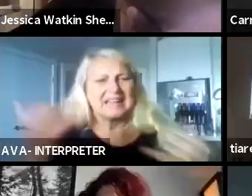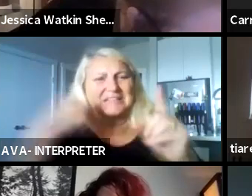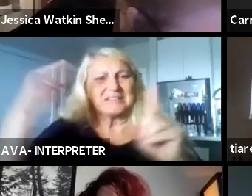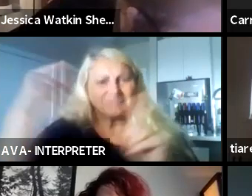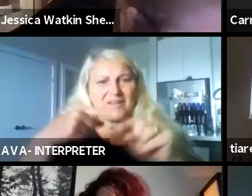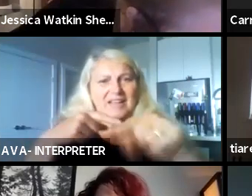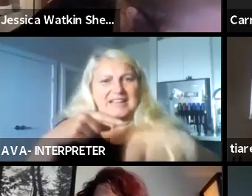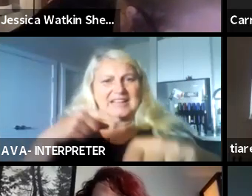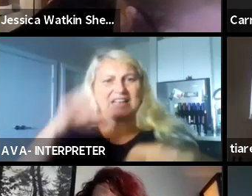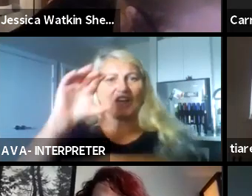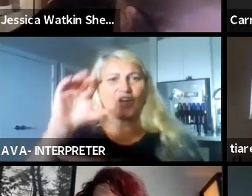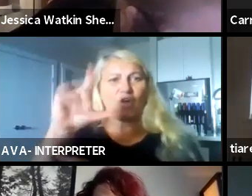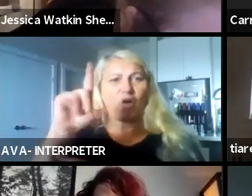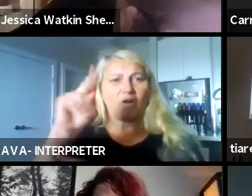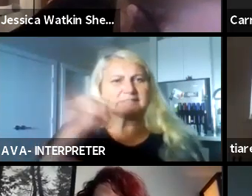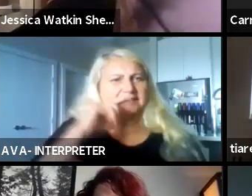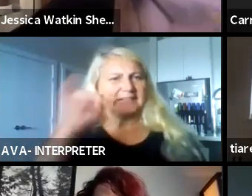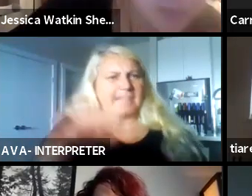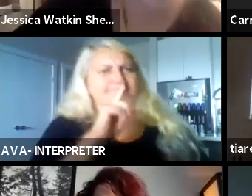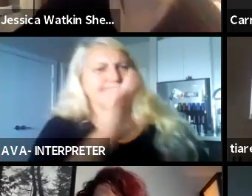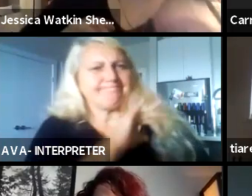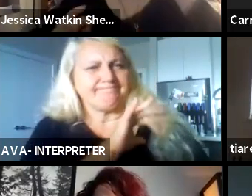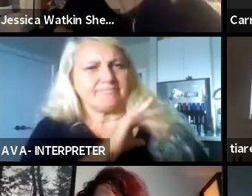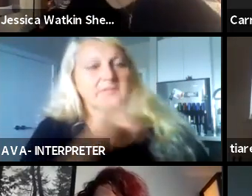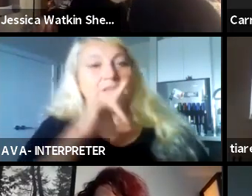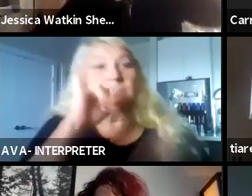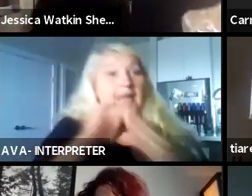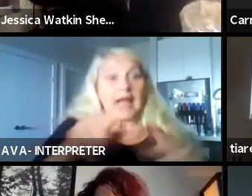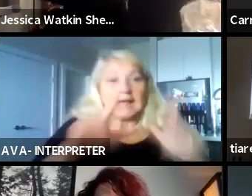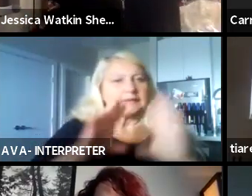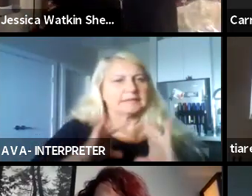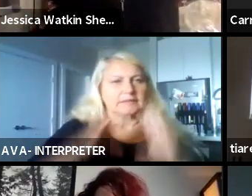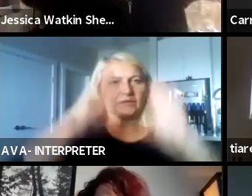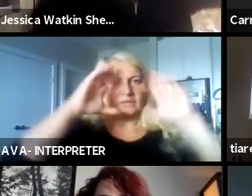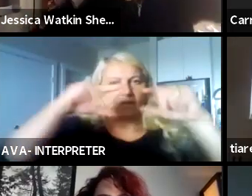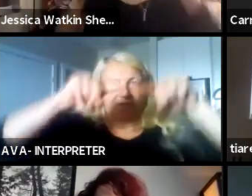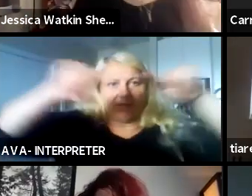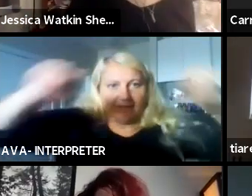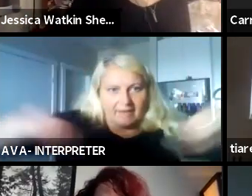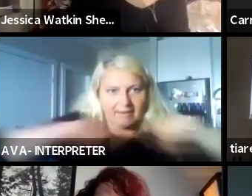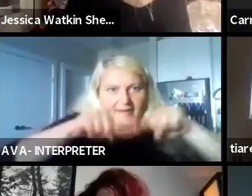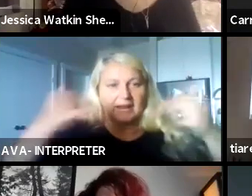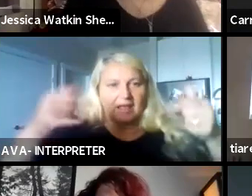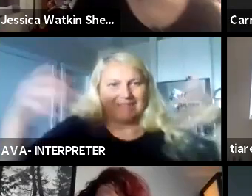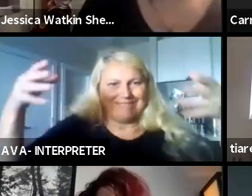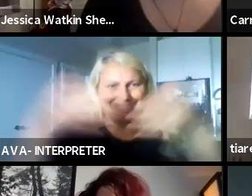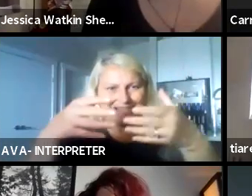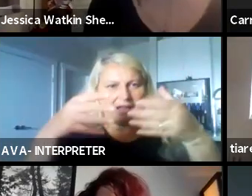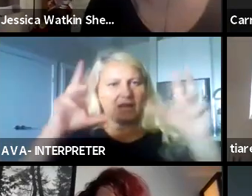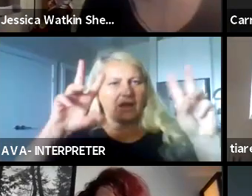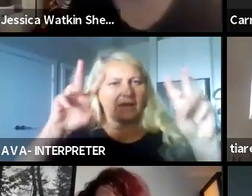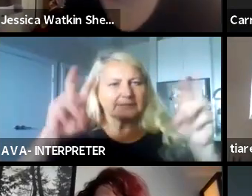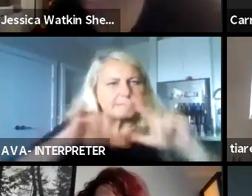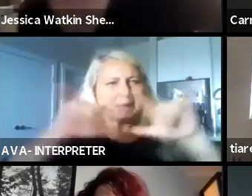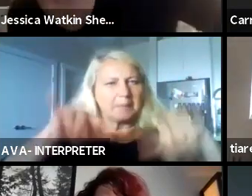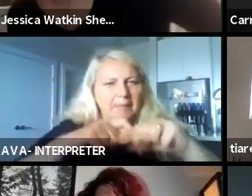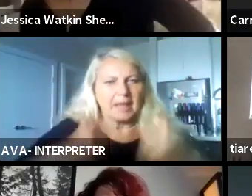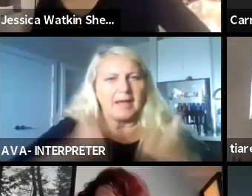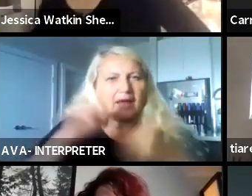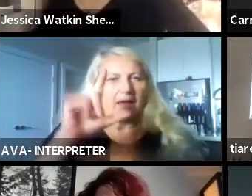gathering, being allowed to witness the in real time process of figuring out how to communicate with the best